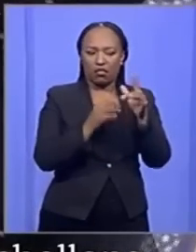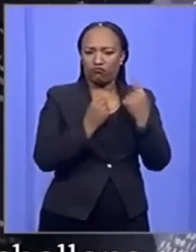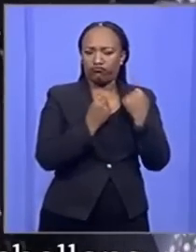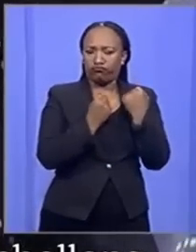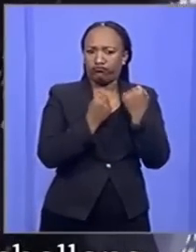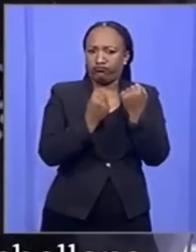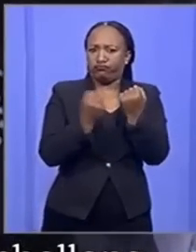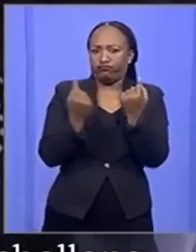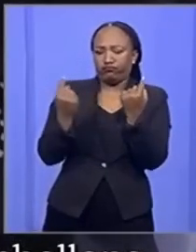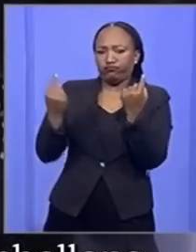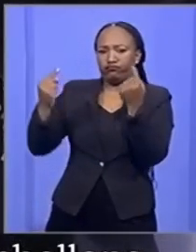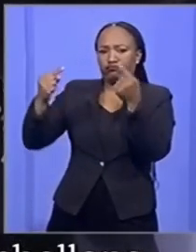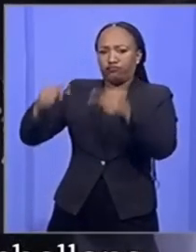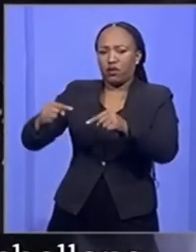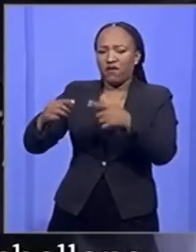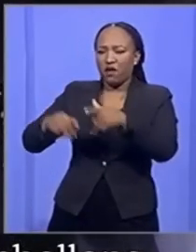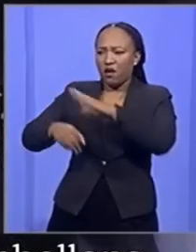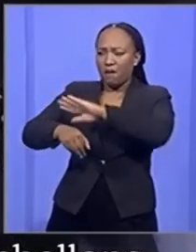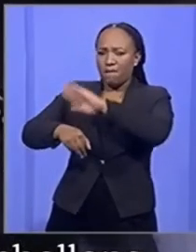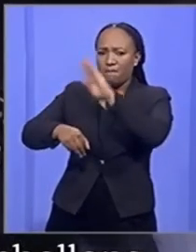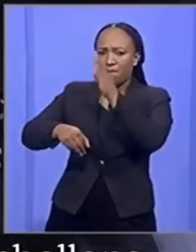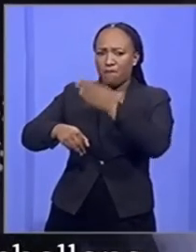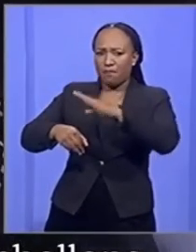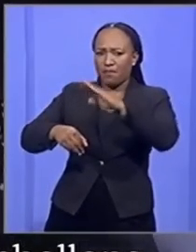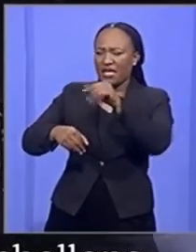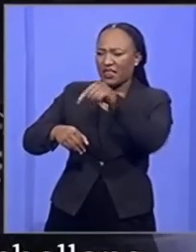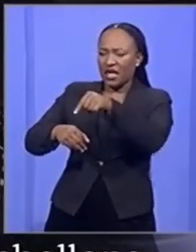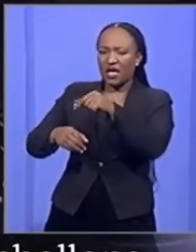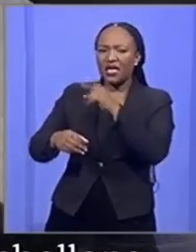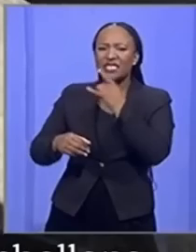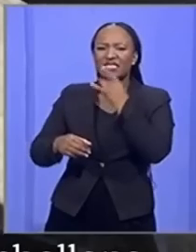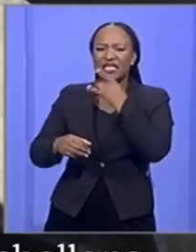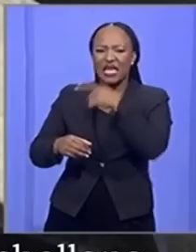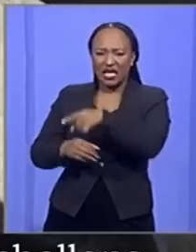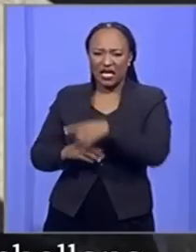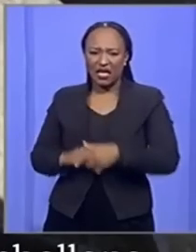nakong ya ge a pološwa ka komeng bošego bja letšatši la Mokibelo. E tsena ko modimong